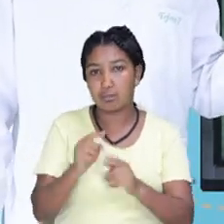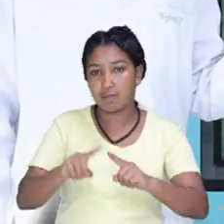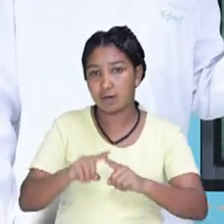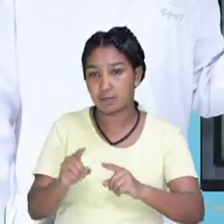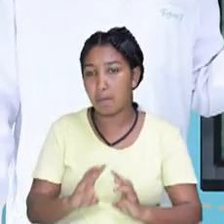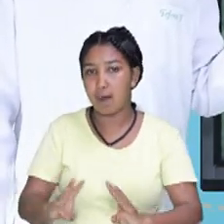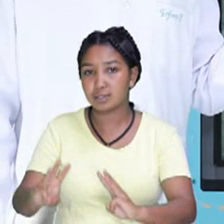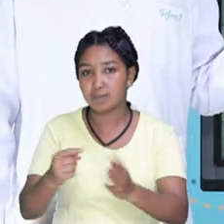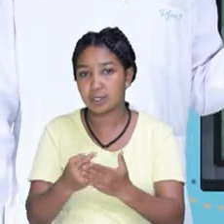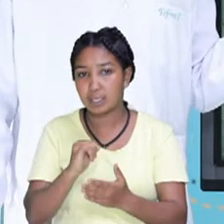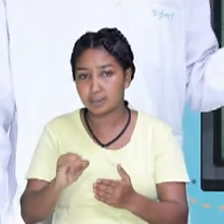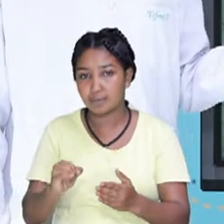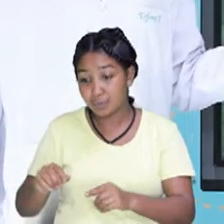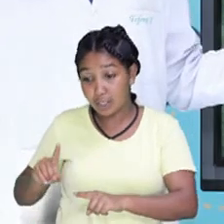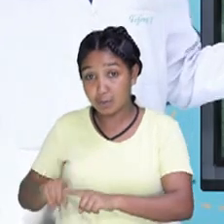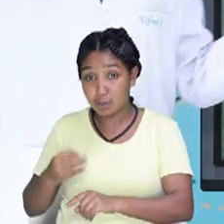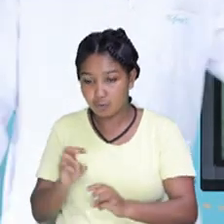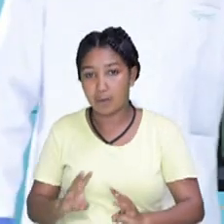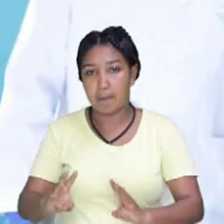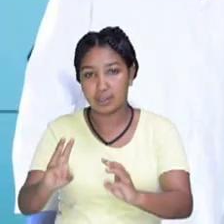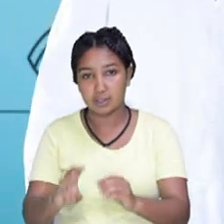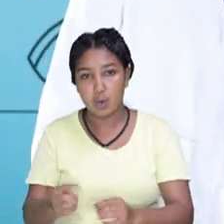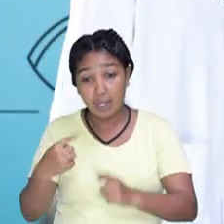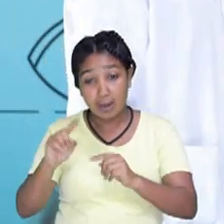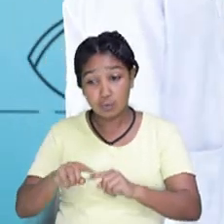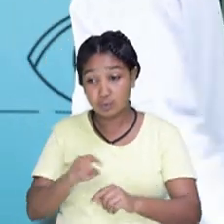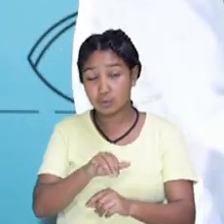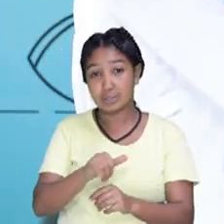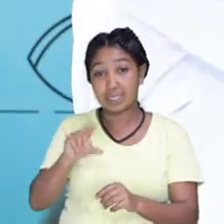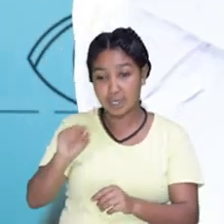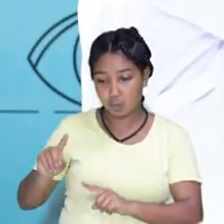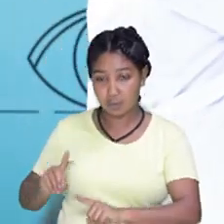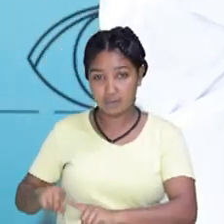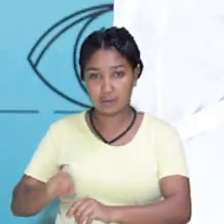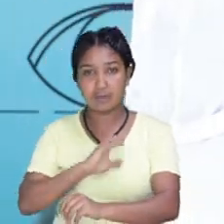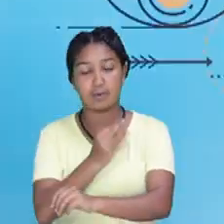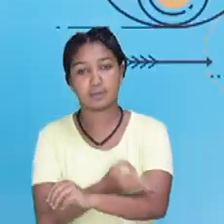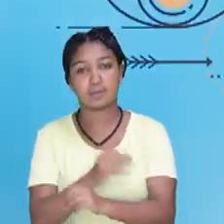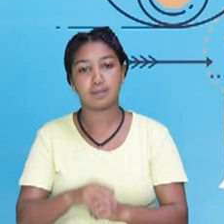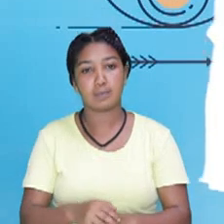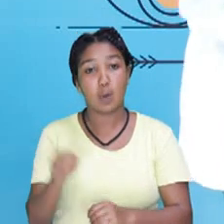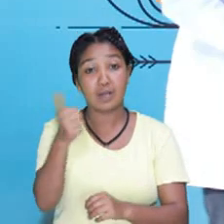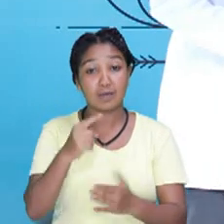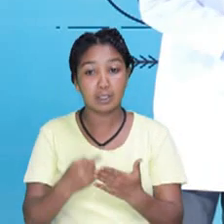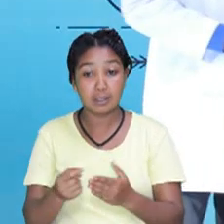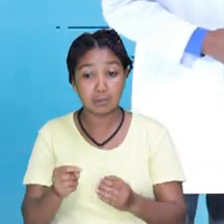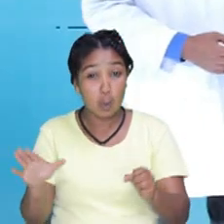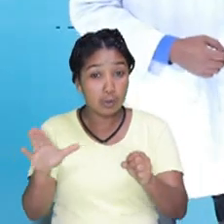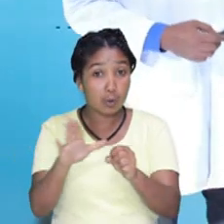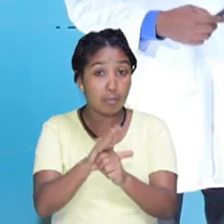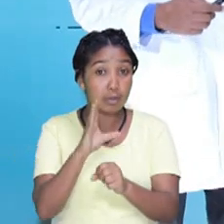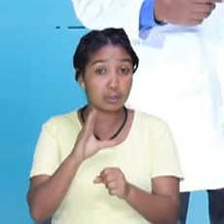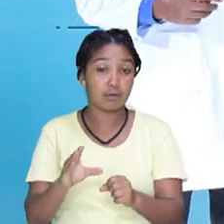different paths. It is independent of the path. When you come to that of a non-conservative force, whenever you take a complete